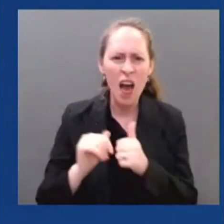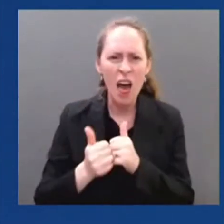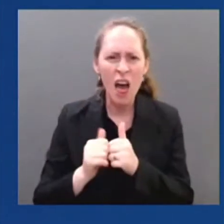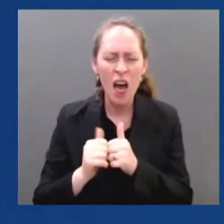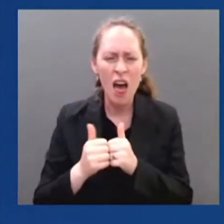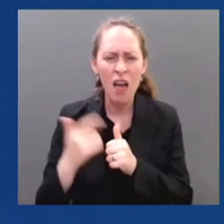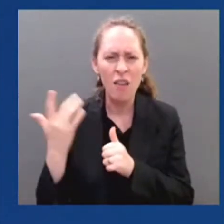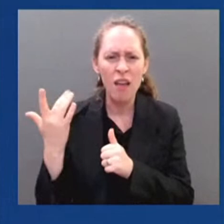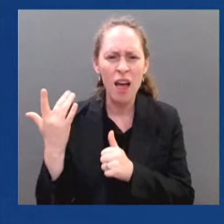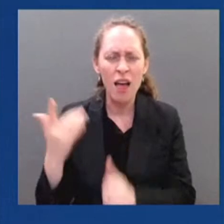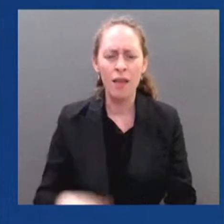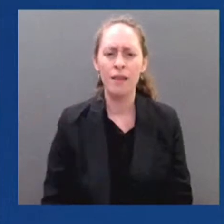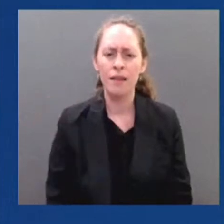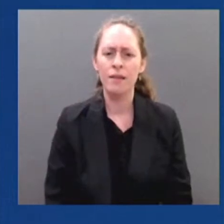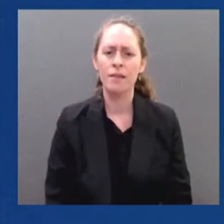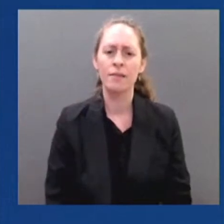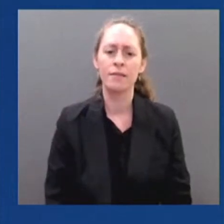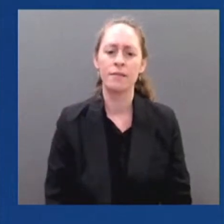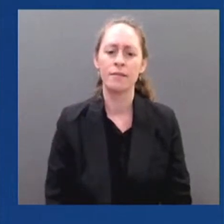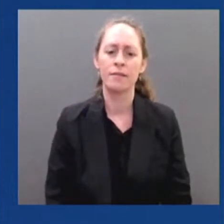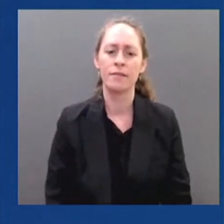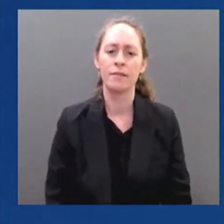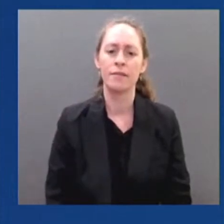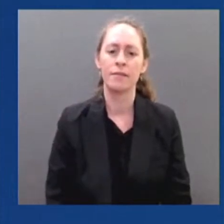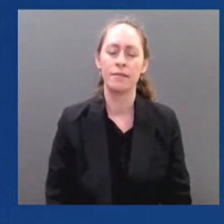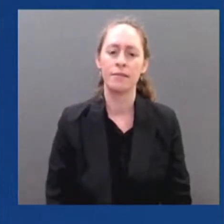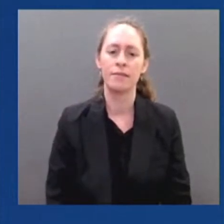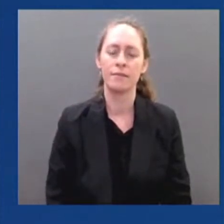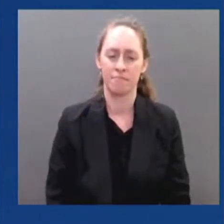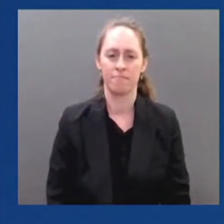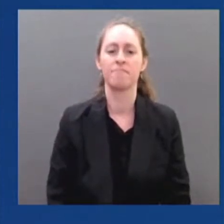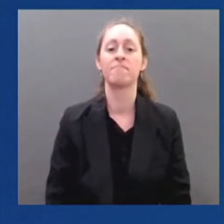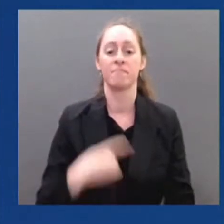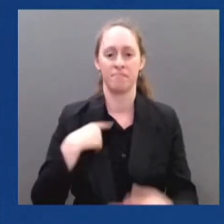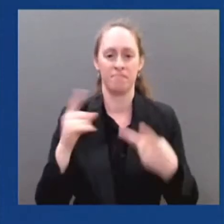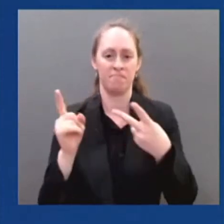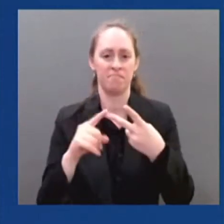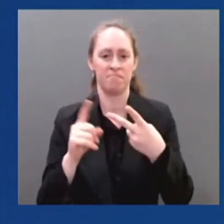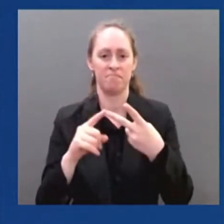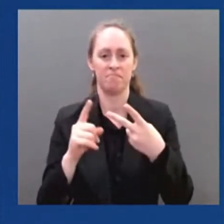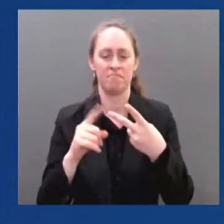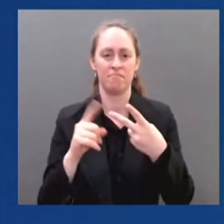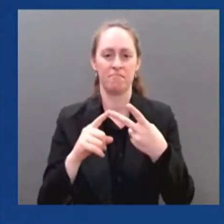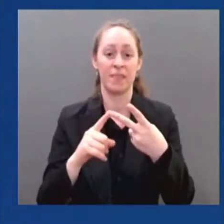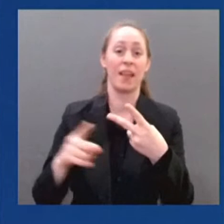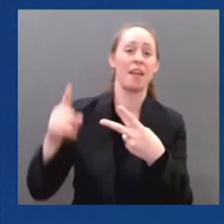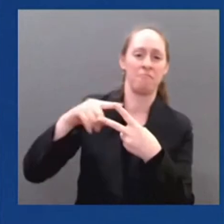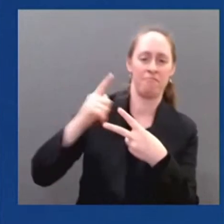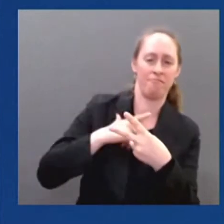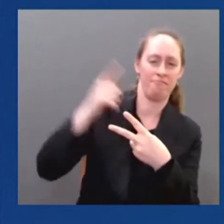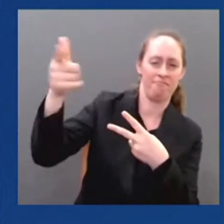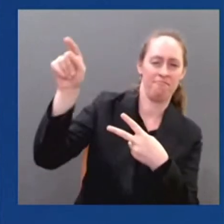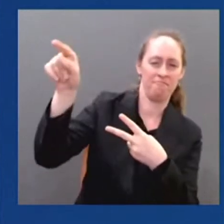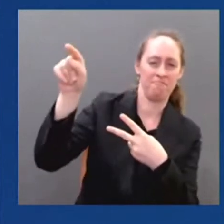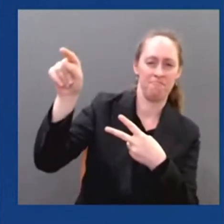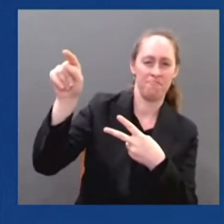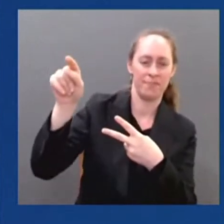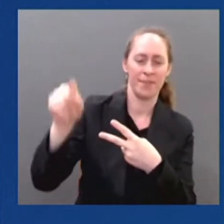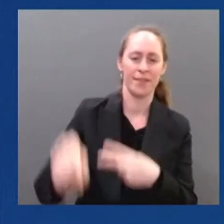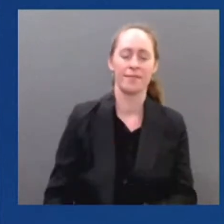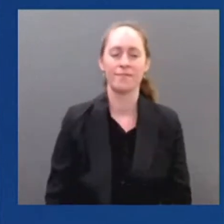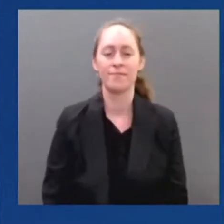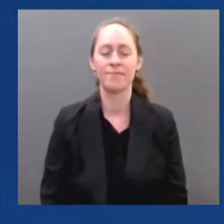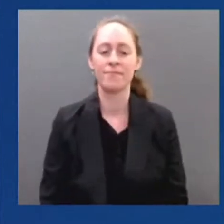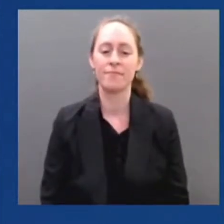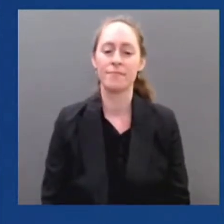administered. I'm going to turn it over to Dr. Walensky since CDC tracks that very closely. You know, we have been among the first on getting vaccines authorized for